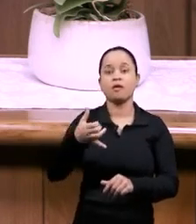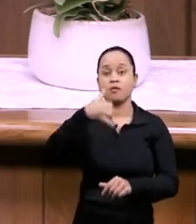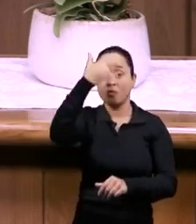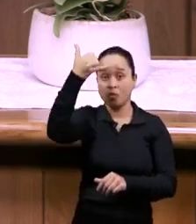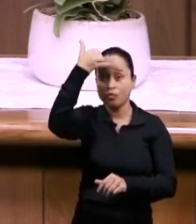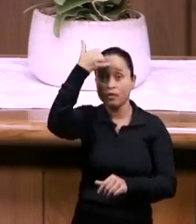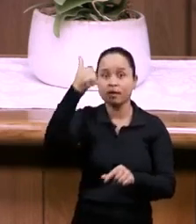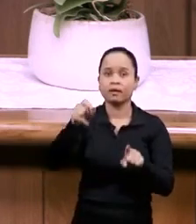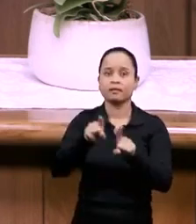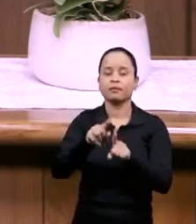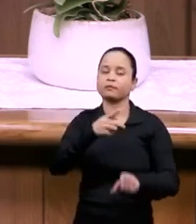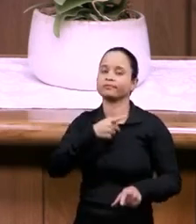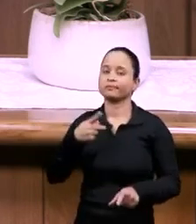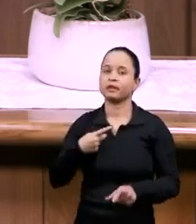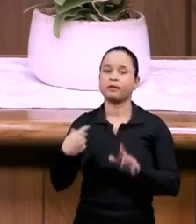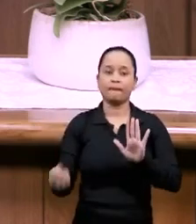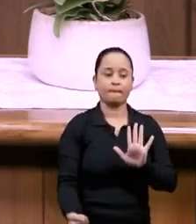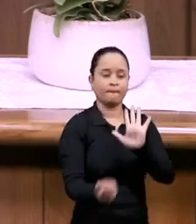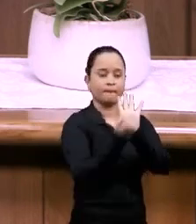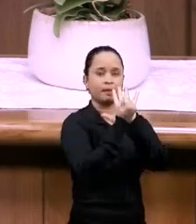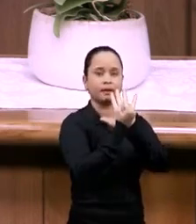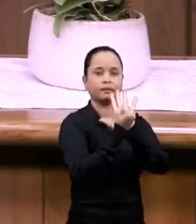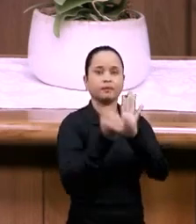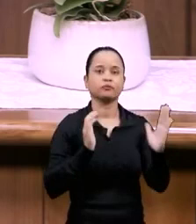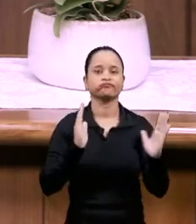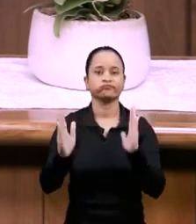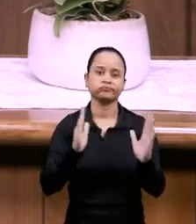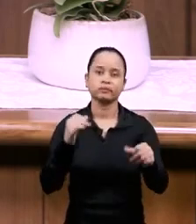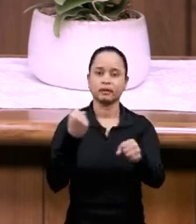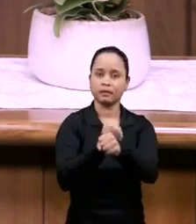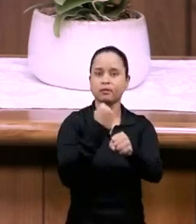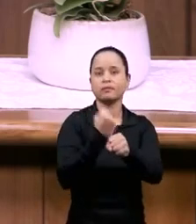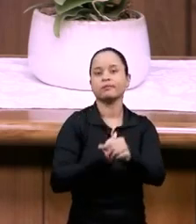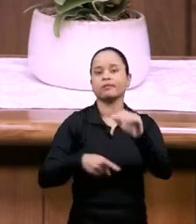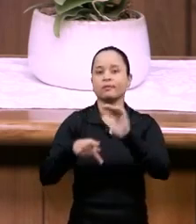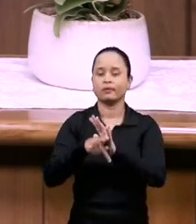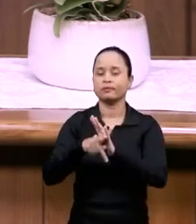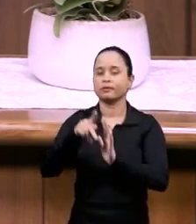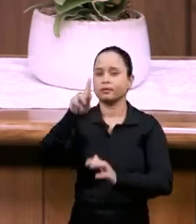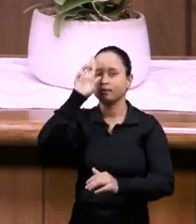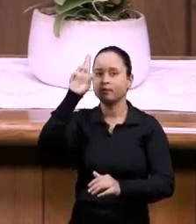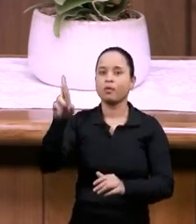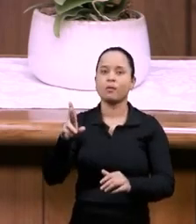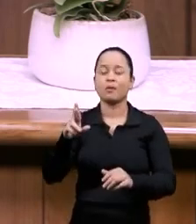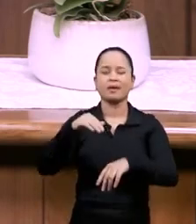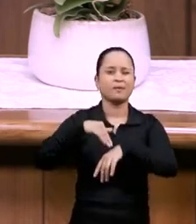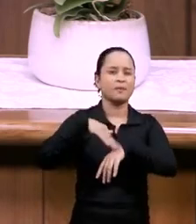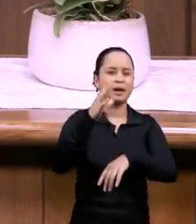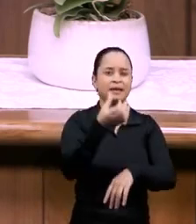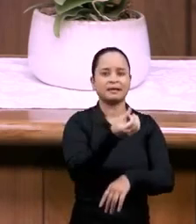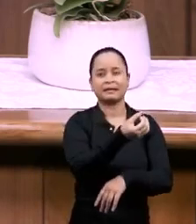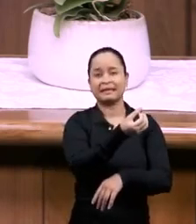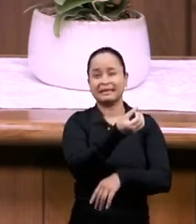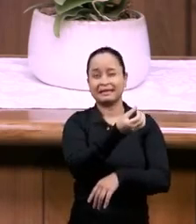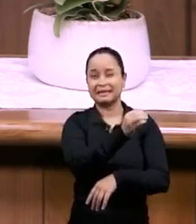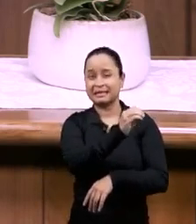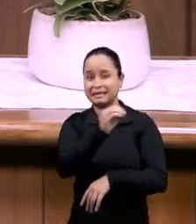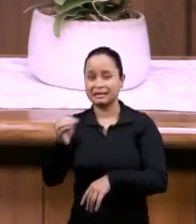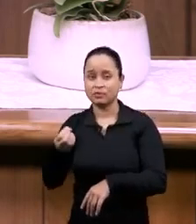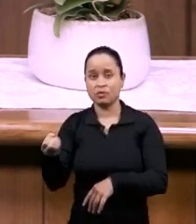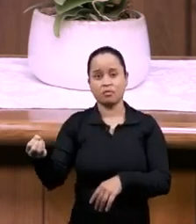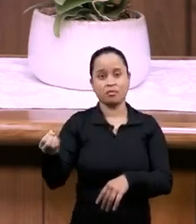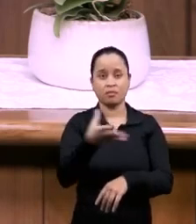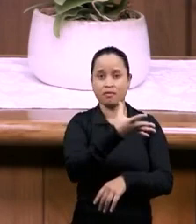brothers. And the mark for this work with 700 new pastors and